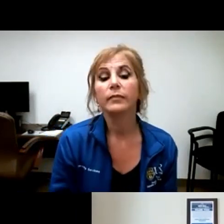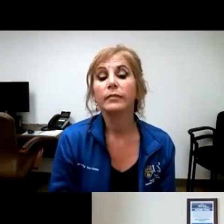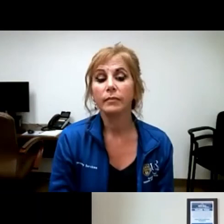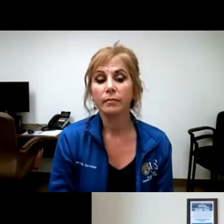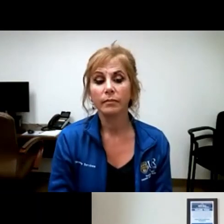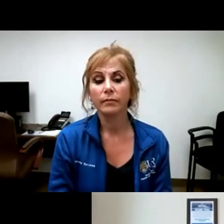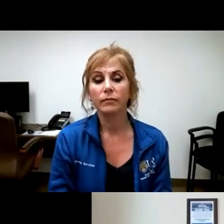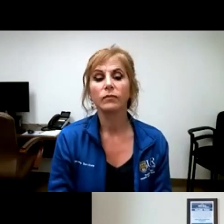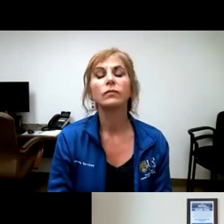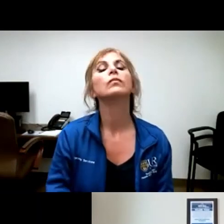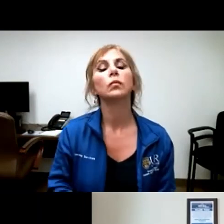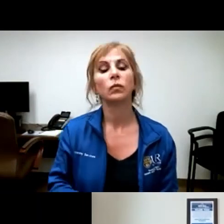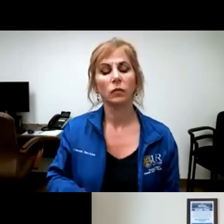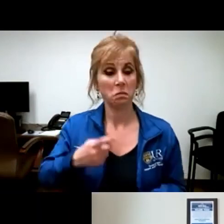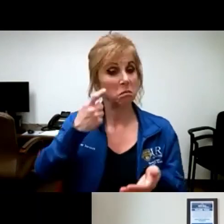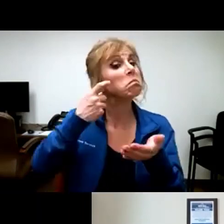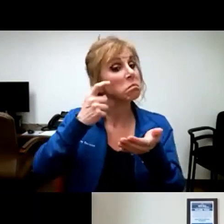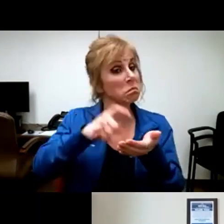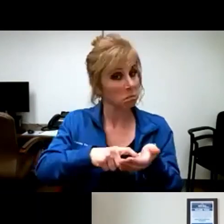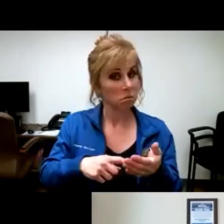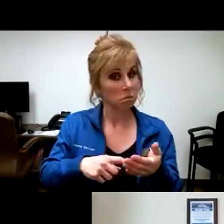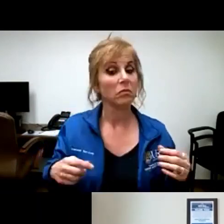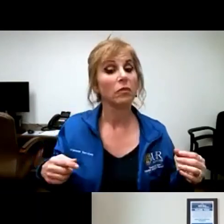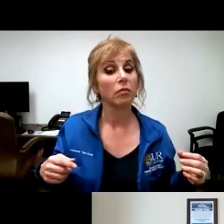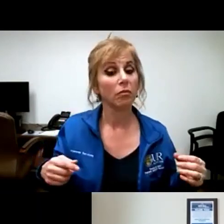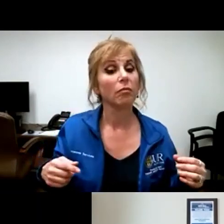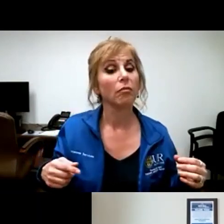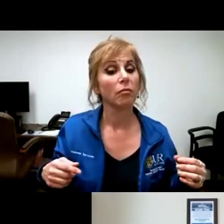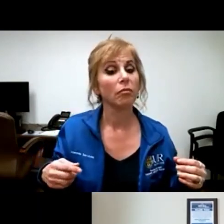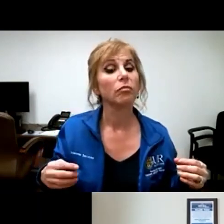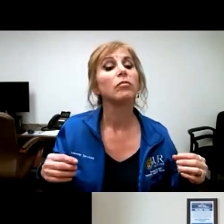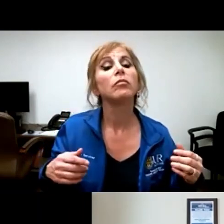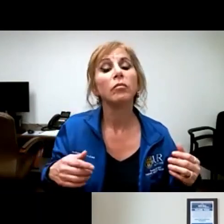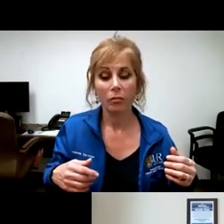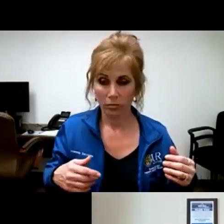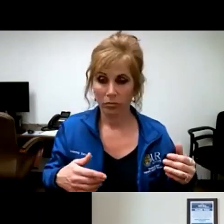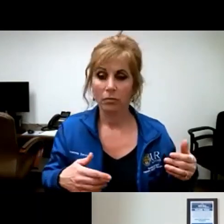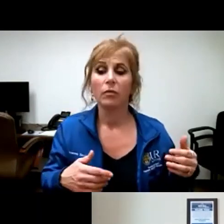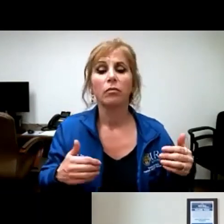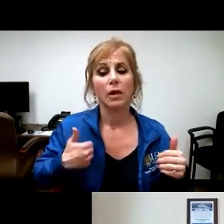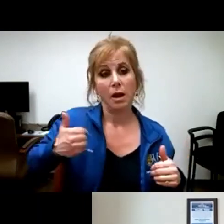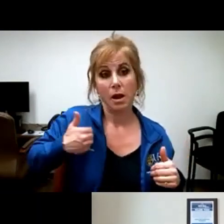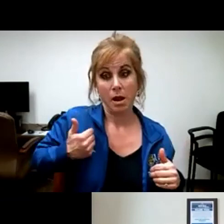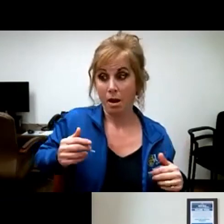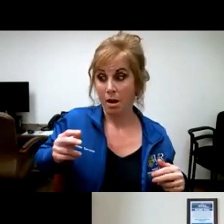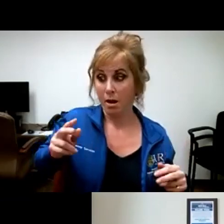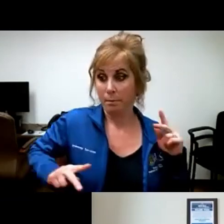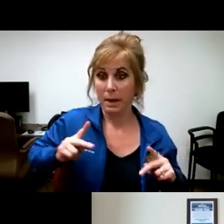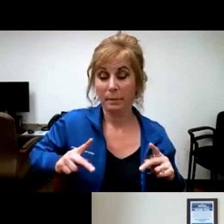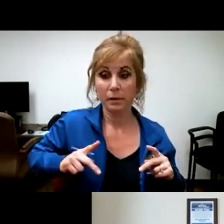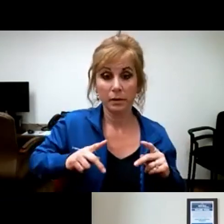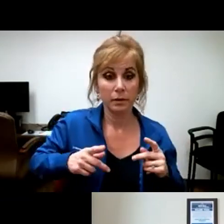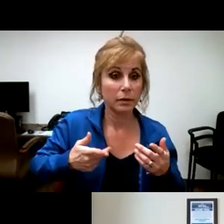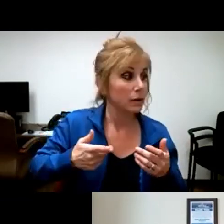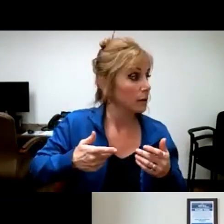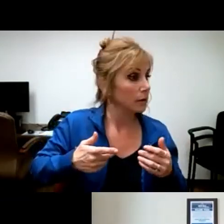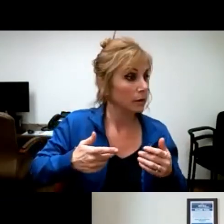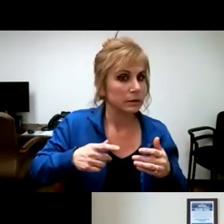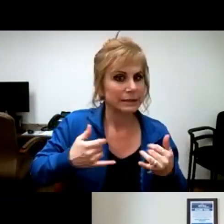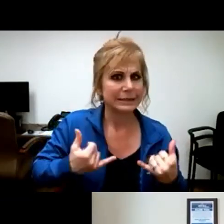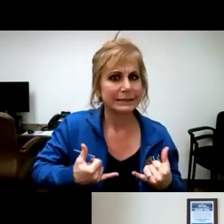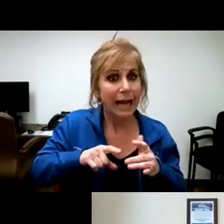Vaping is a large burden among adolescents, and so if you start early in life, then you have a